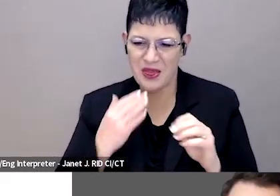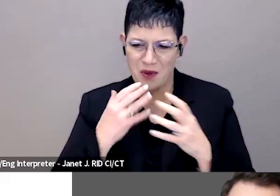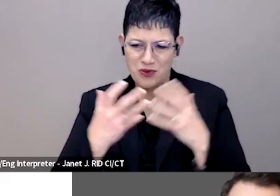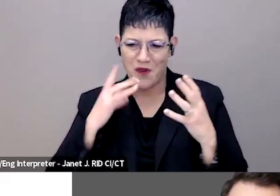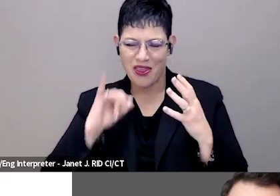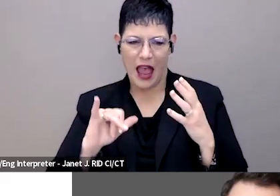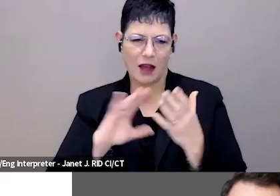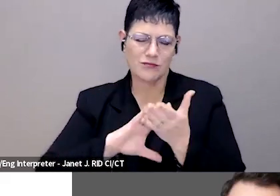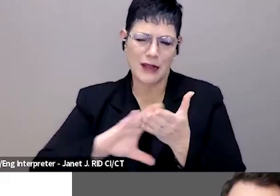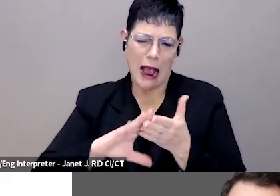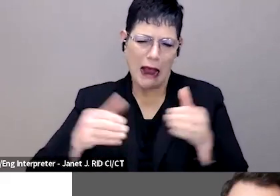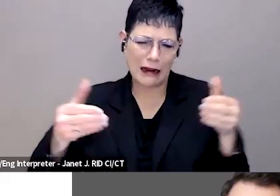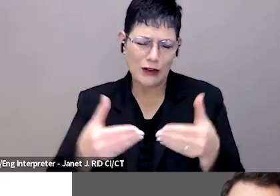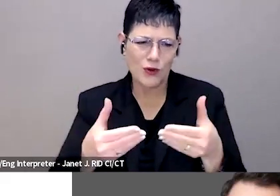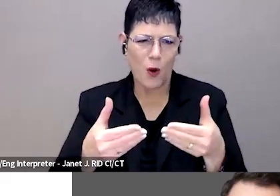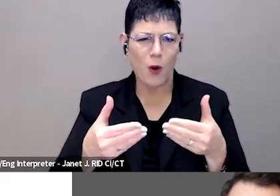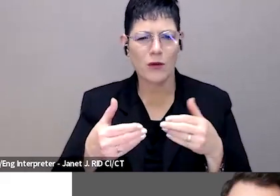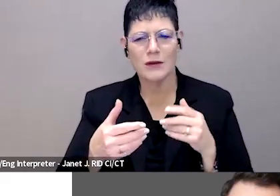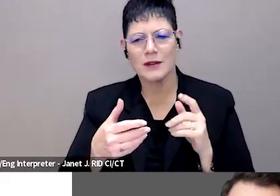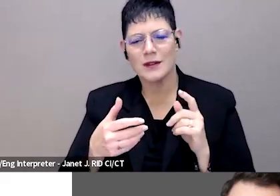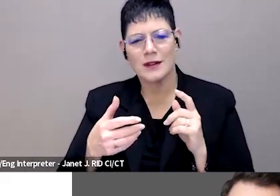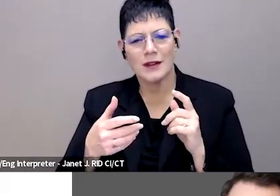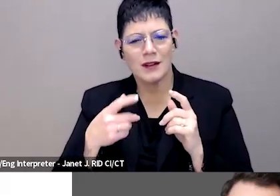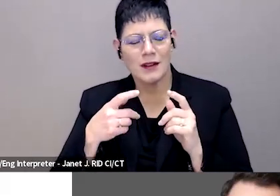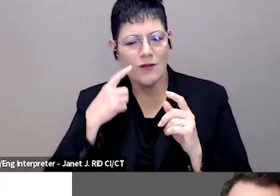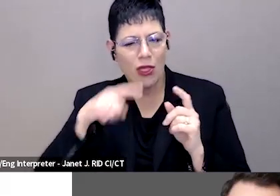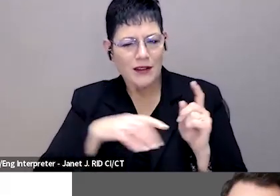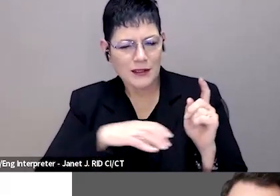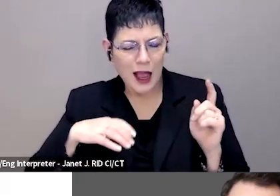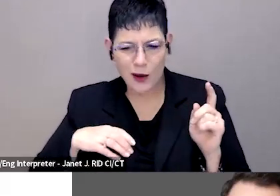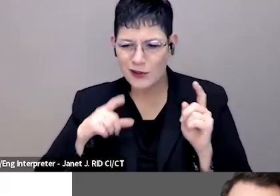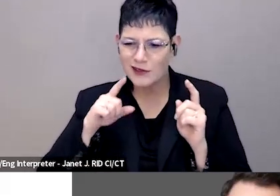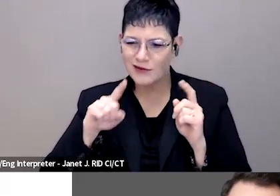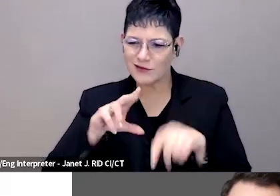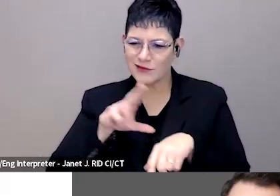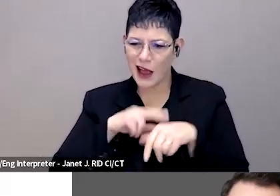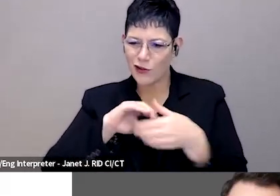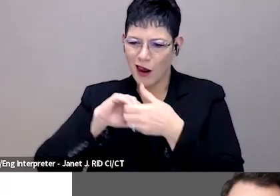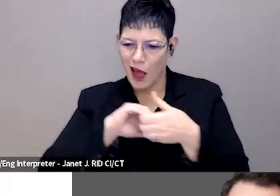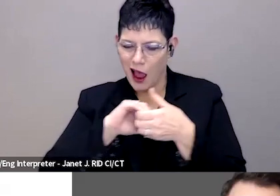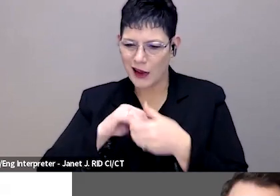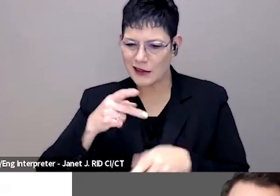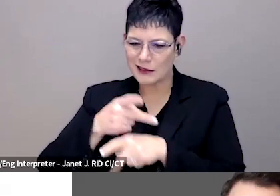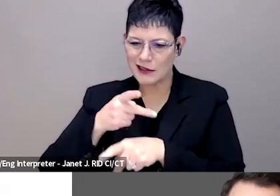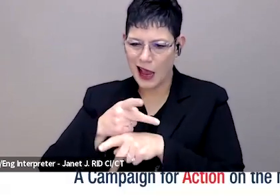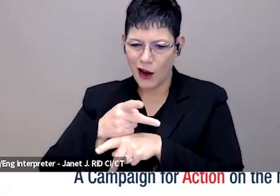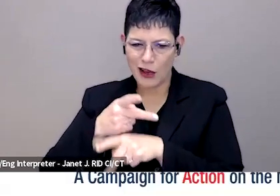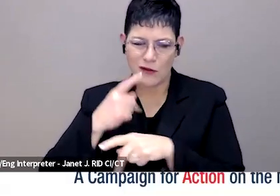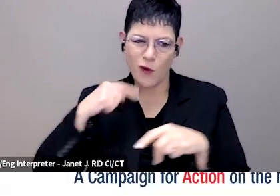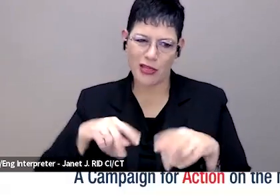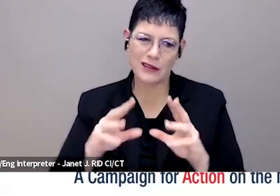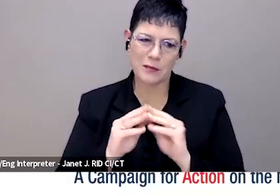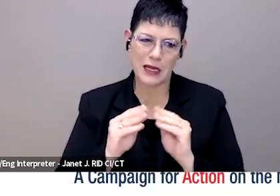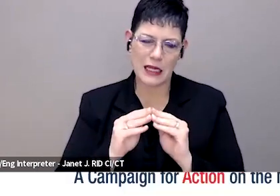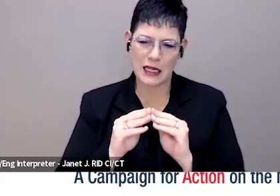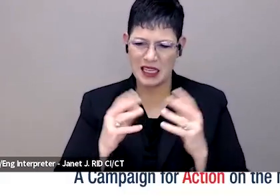also to the Council for including the Act on RAISE campaign and the National Alliance for Caregiving in today's critical meeting. And